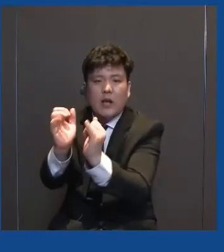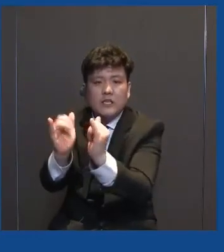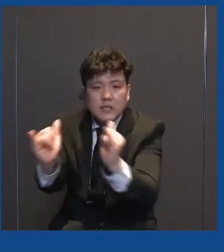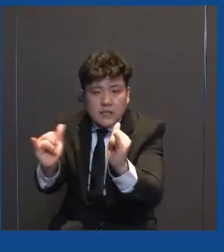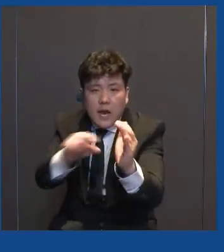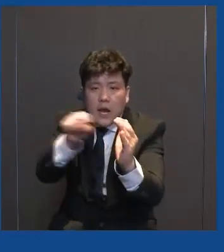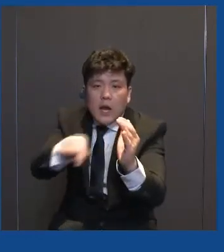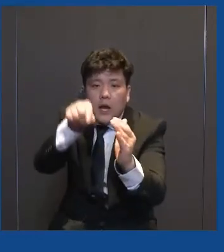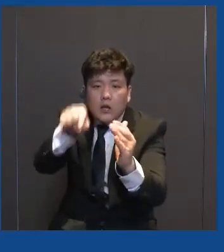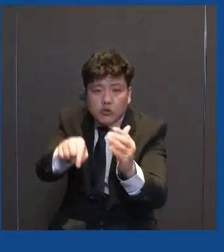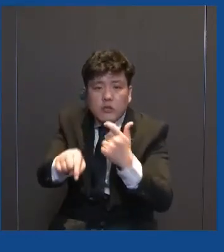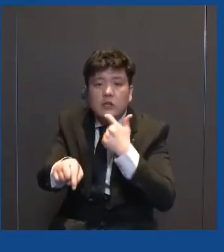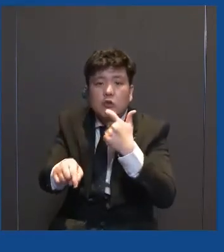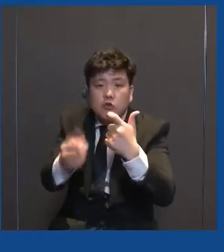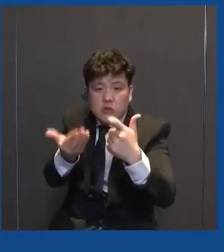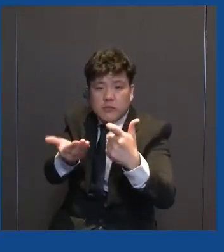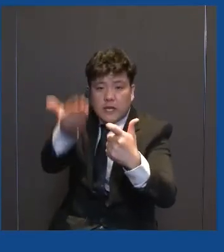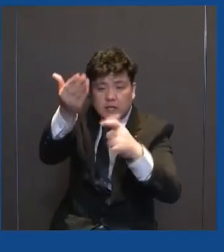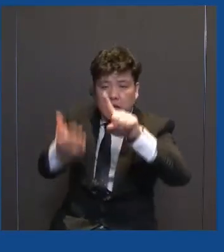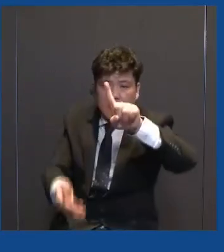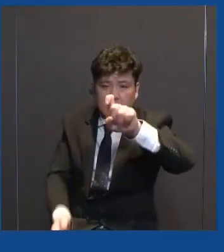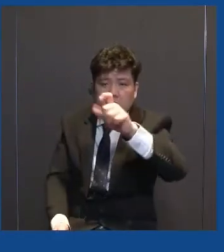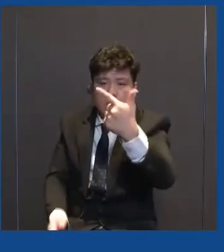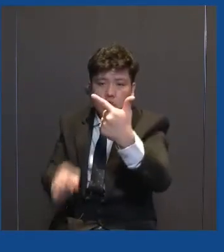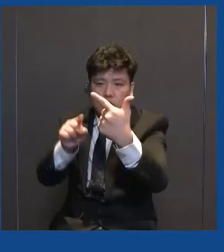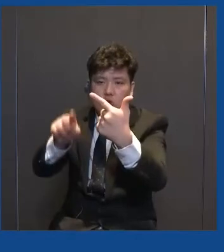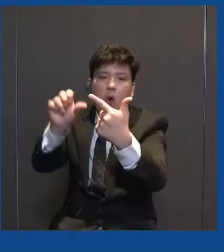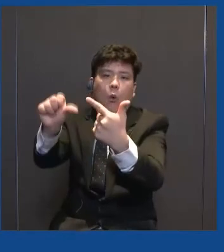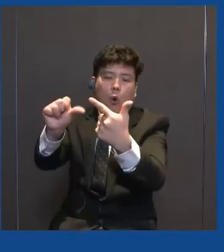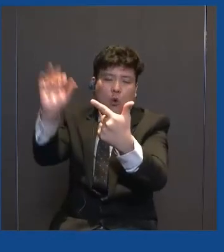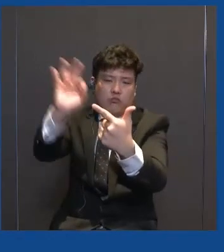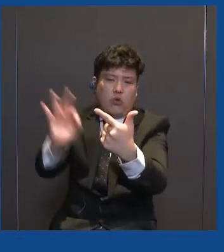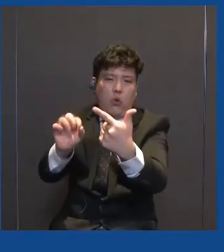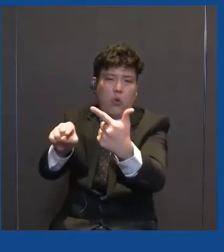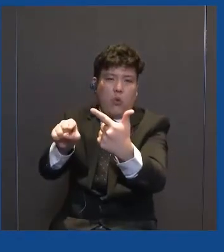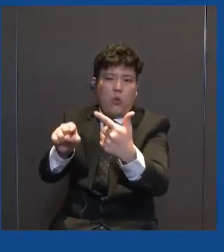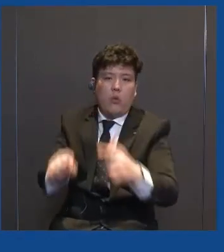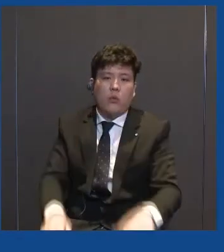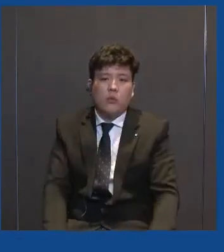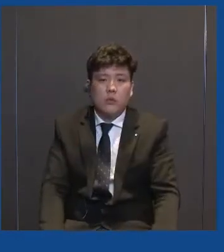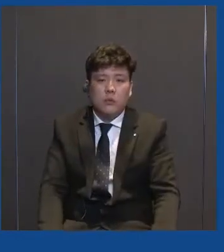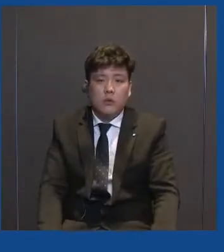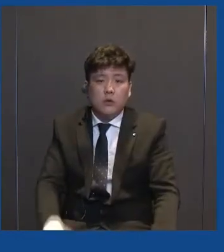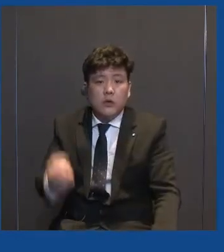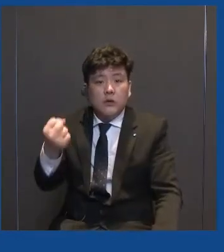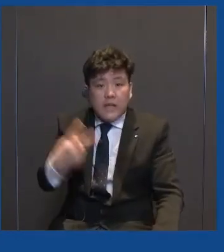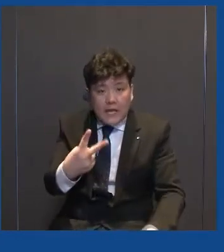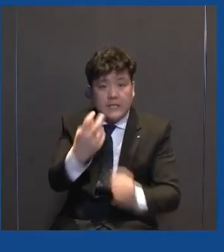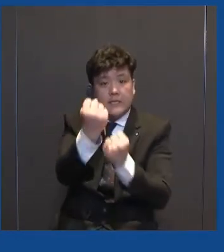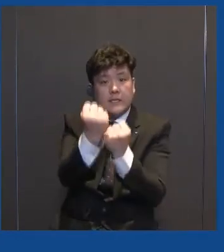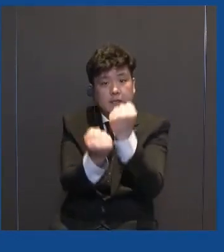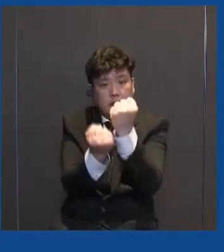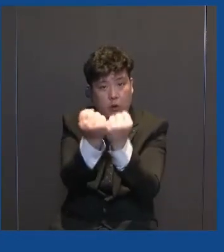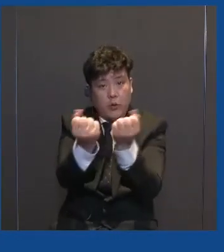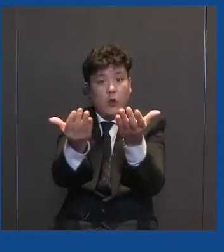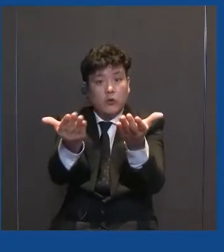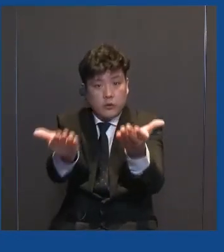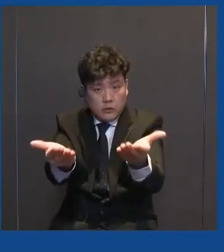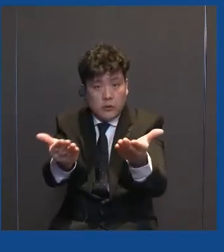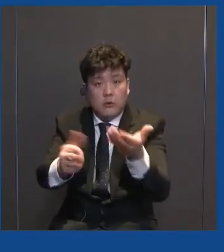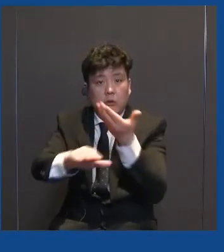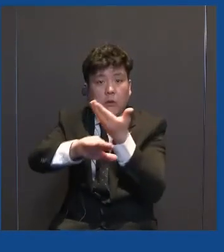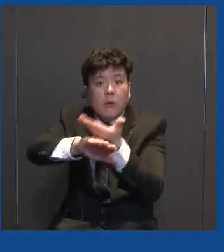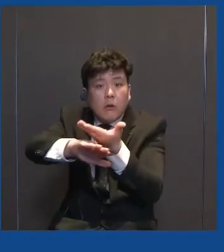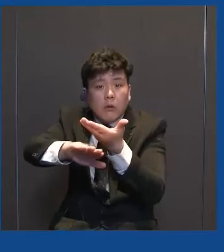So meaning that they have a lower distribution of the COVID-19 cases compared to other age groups in